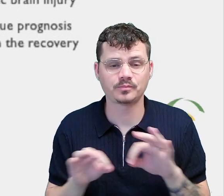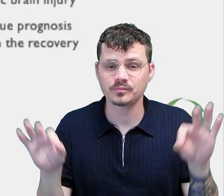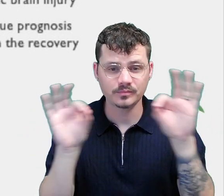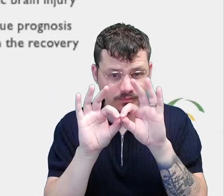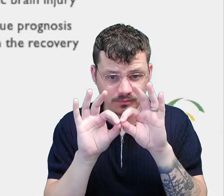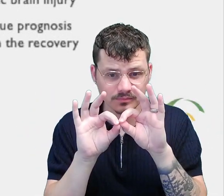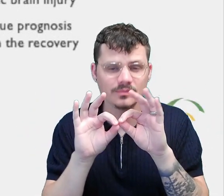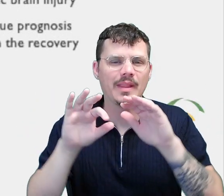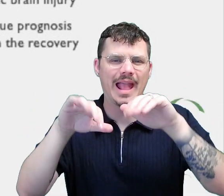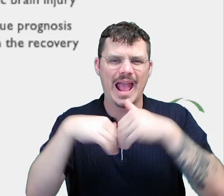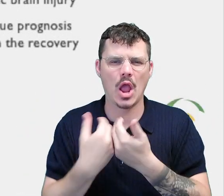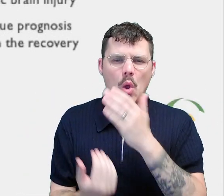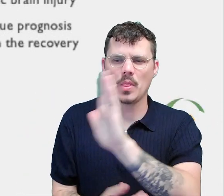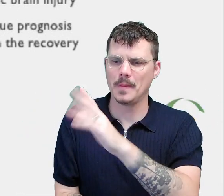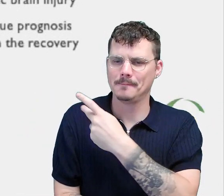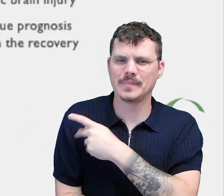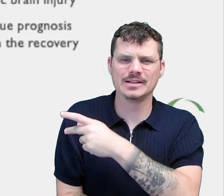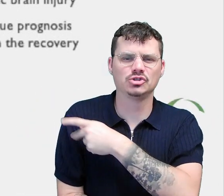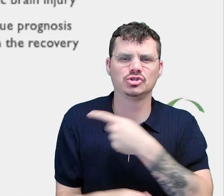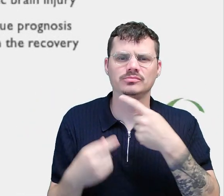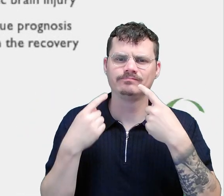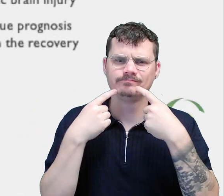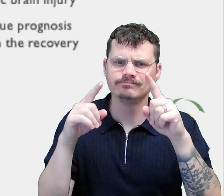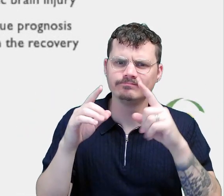is how do their patients do.